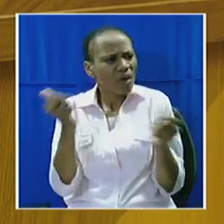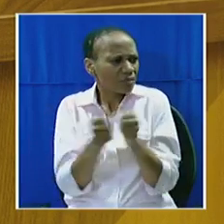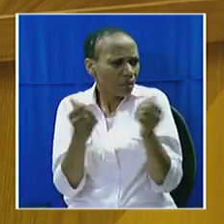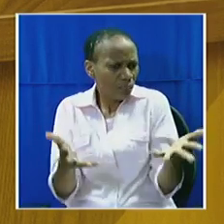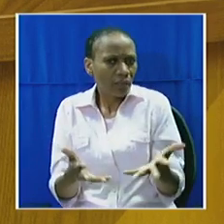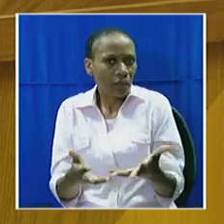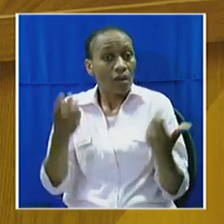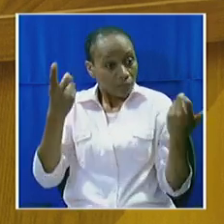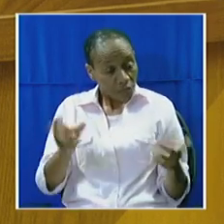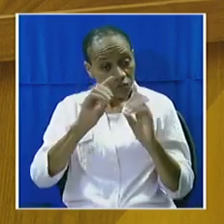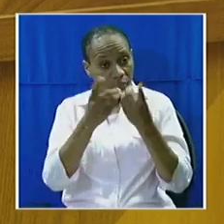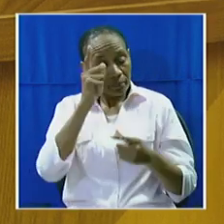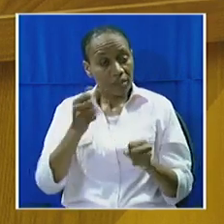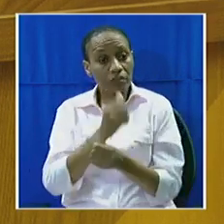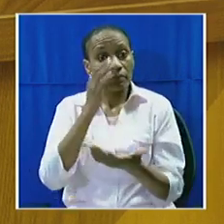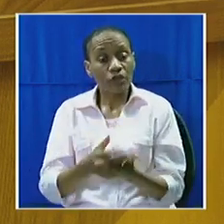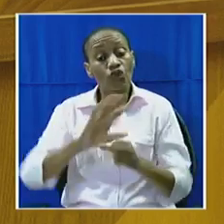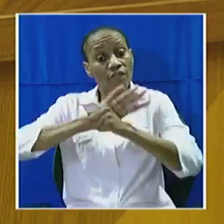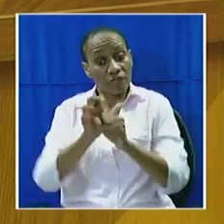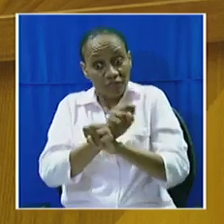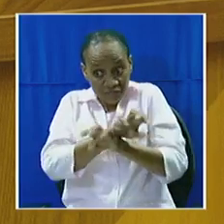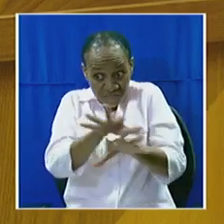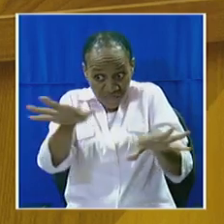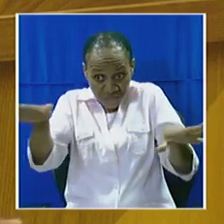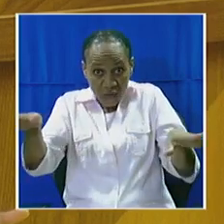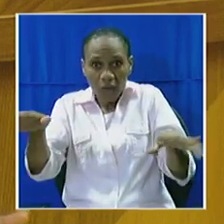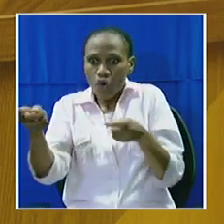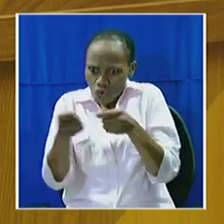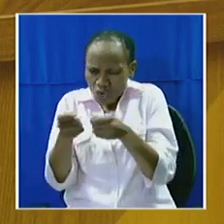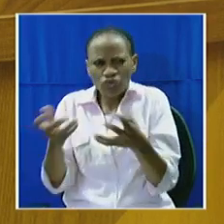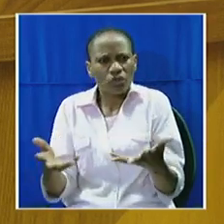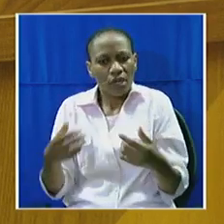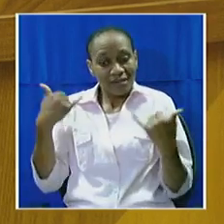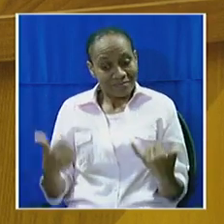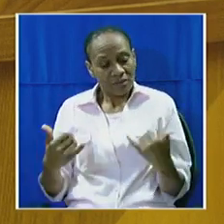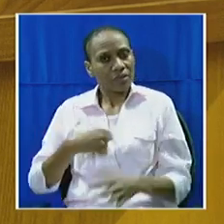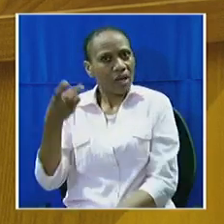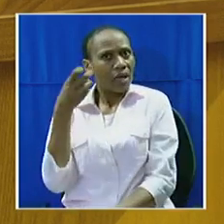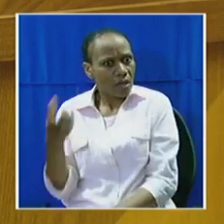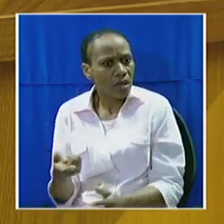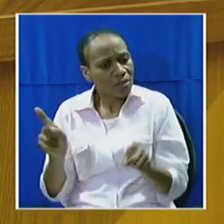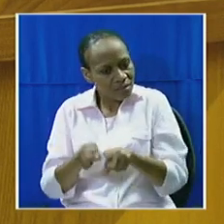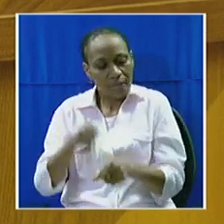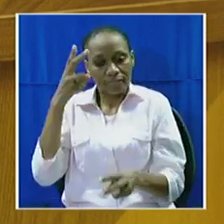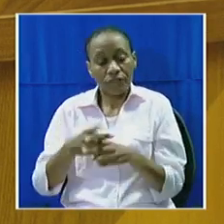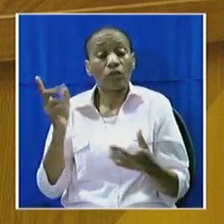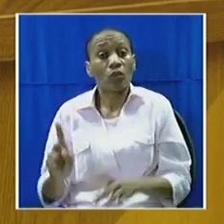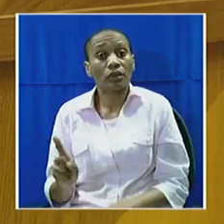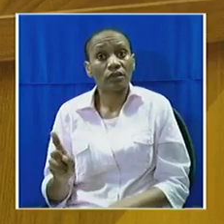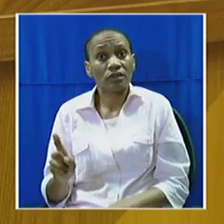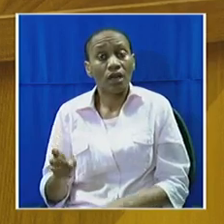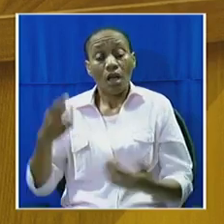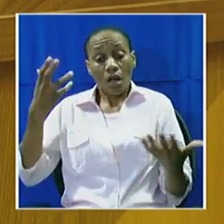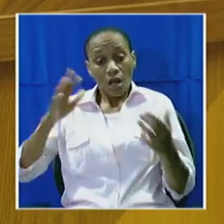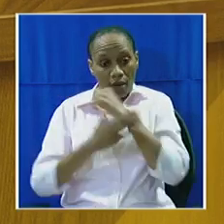out the possible monetary cost of dealing with coronavirus should it seep into the country. As we have learned today, it already has. Lastly, the entire country must